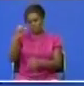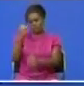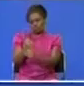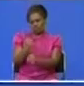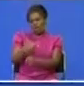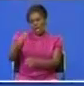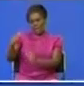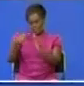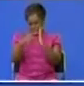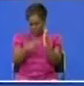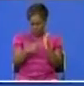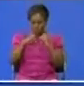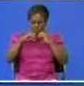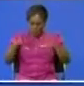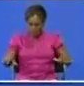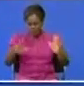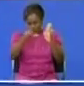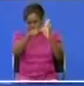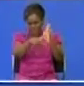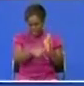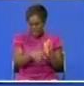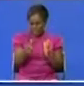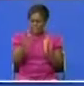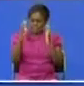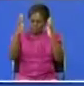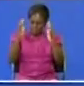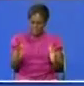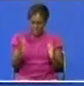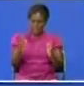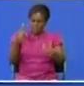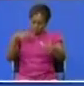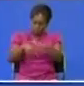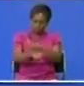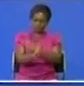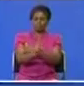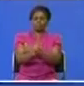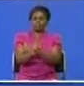those other issues will be resolved later, because that is a main entrance into